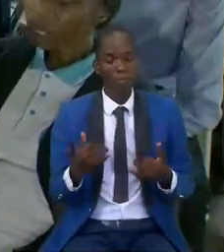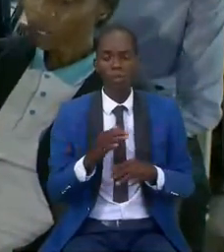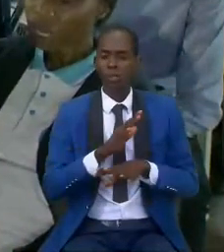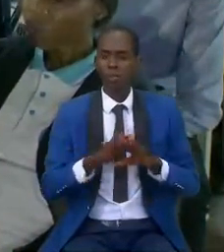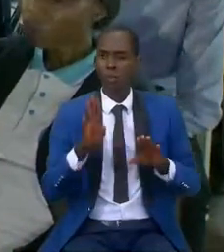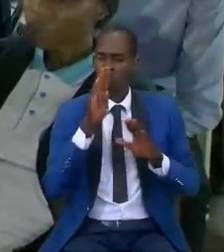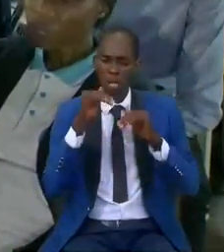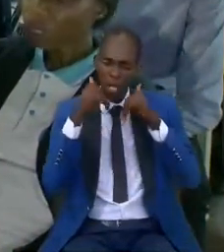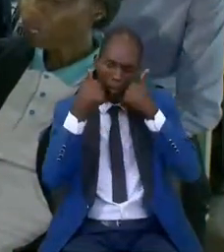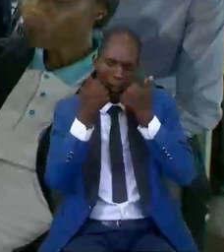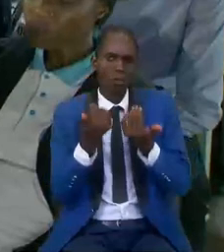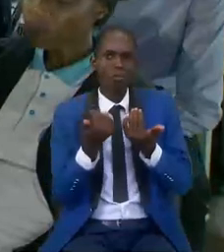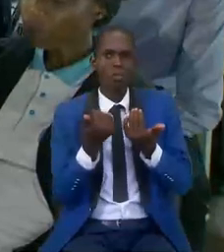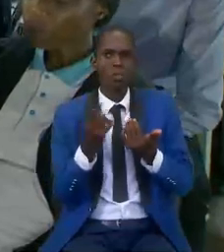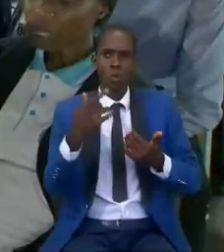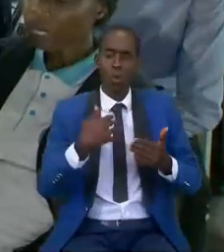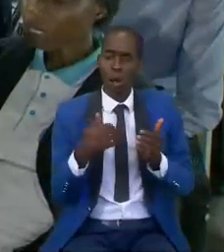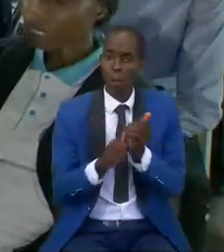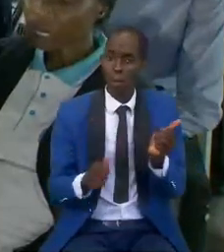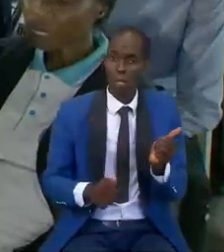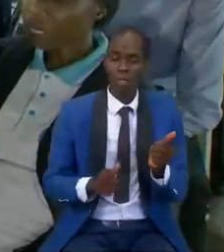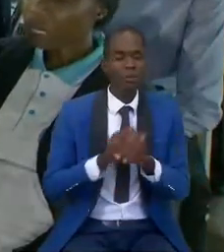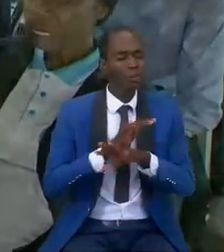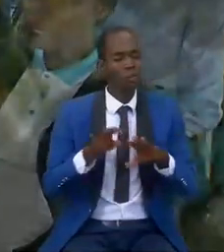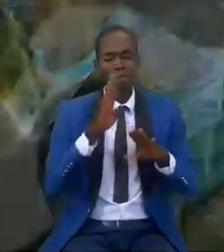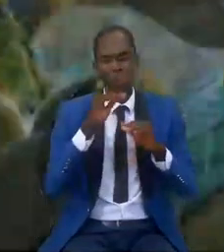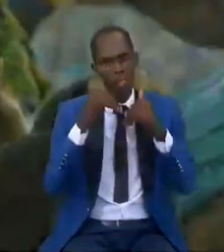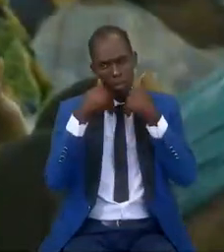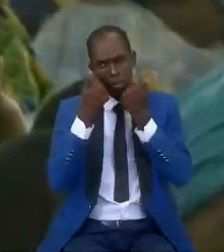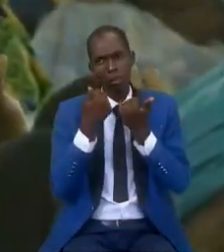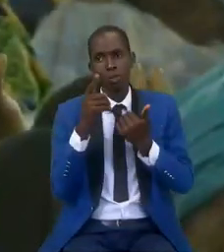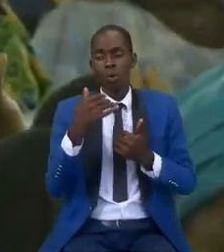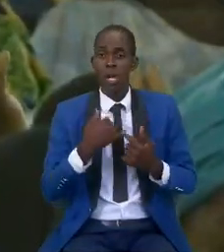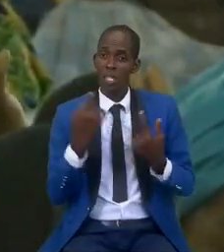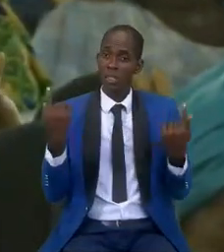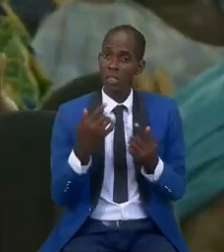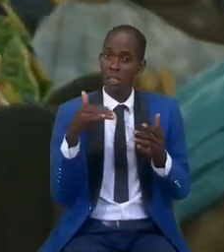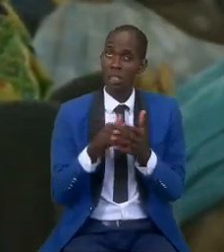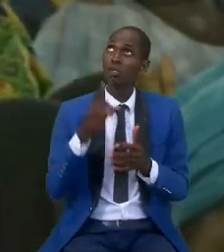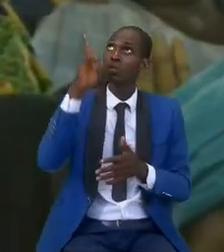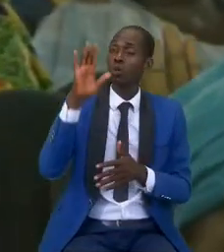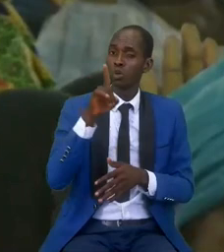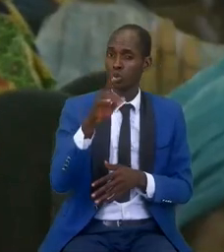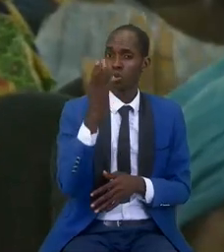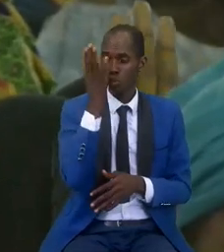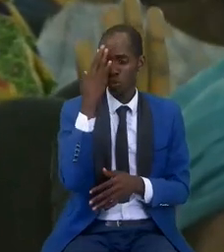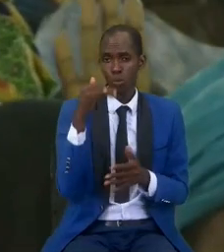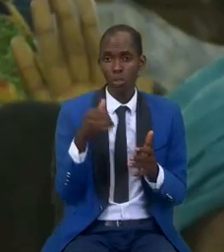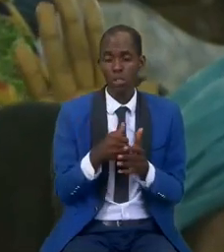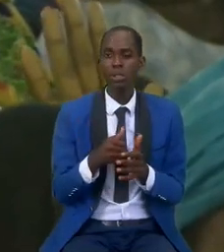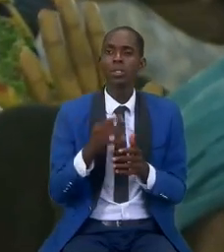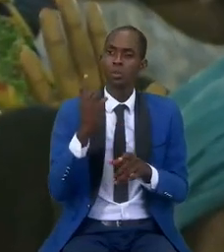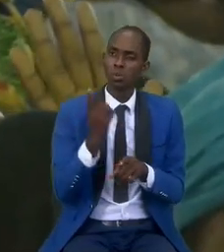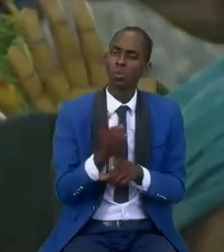for your forgiveness for your freedom I mean candidate for eternal life I want eternal life